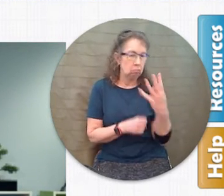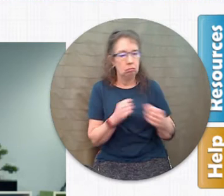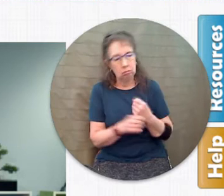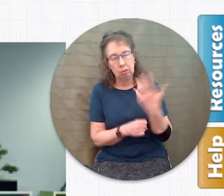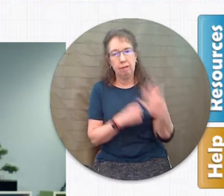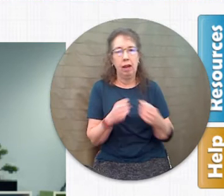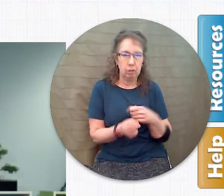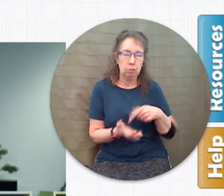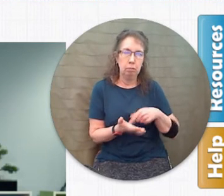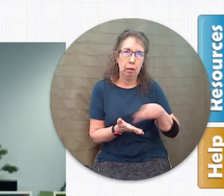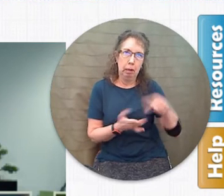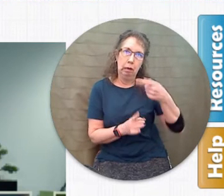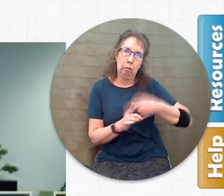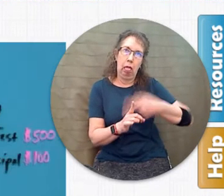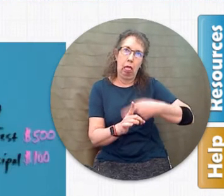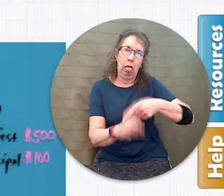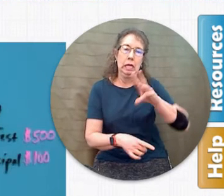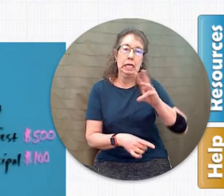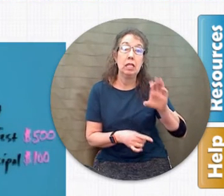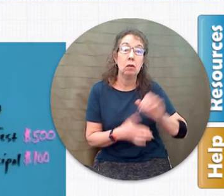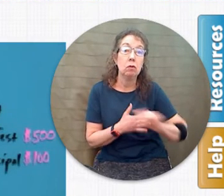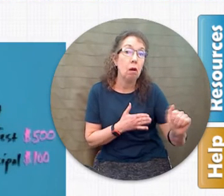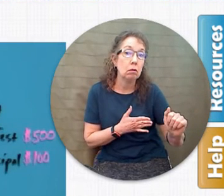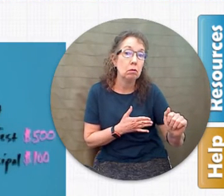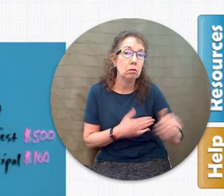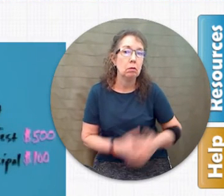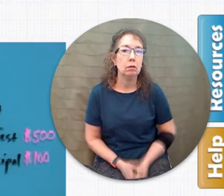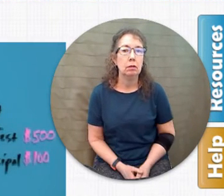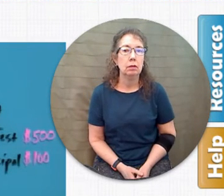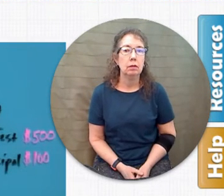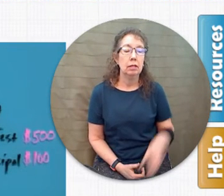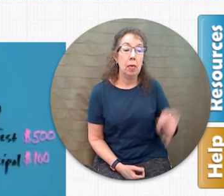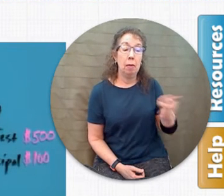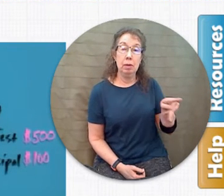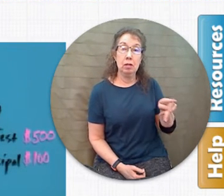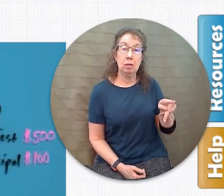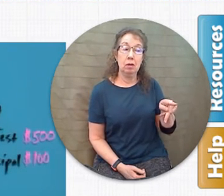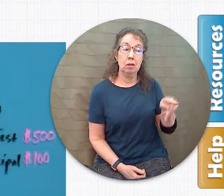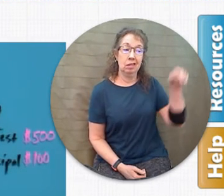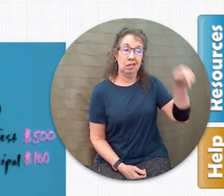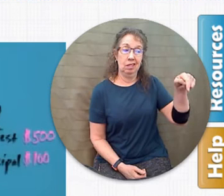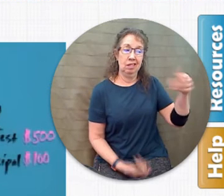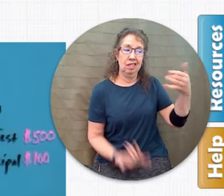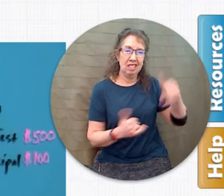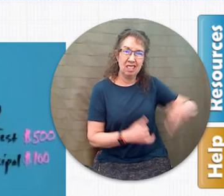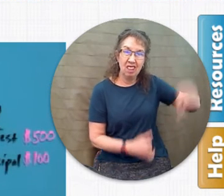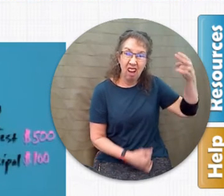of $600 a month, the principal is still really high,